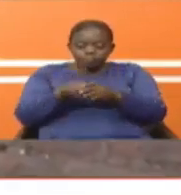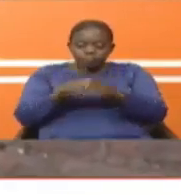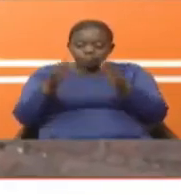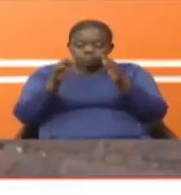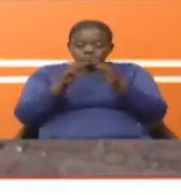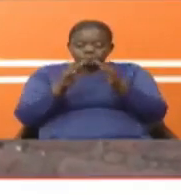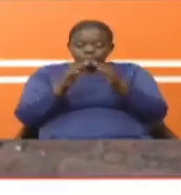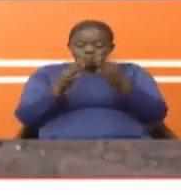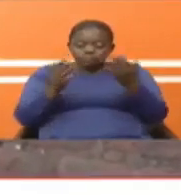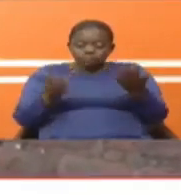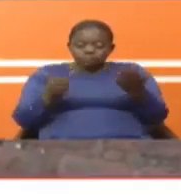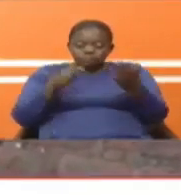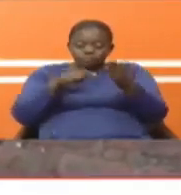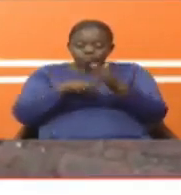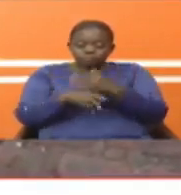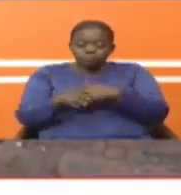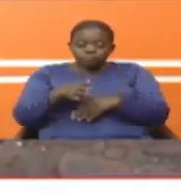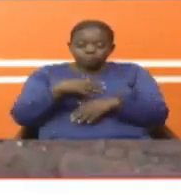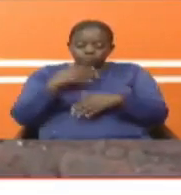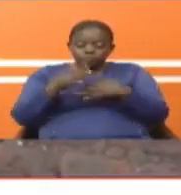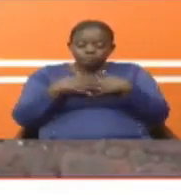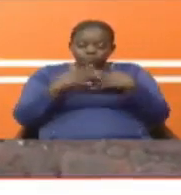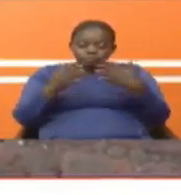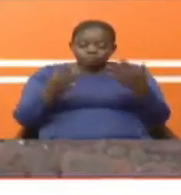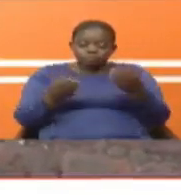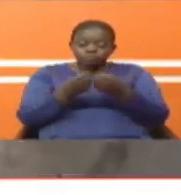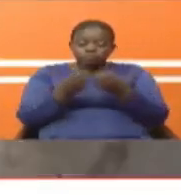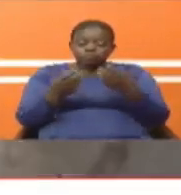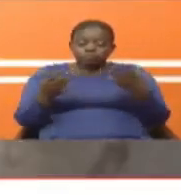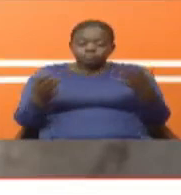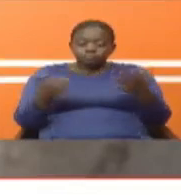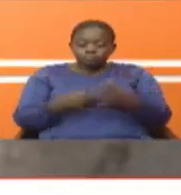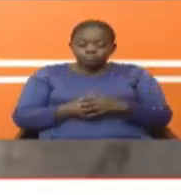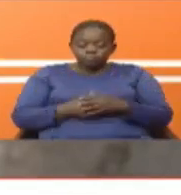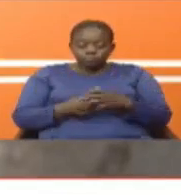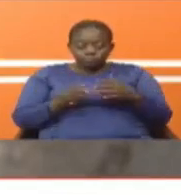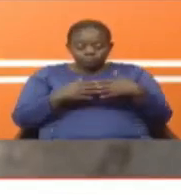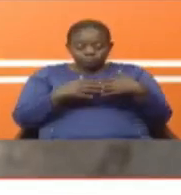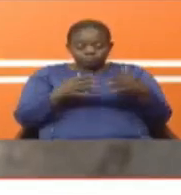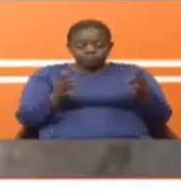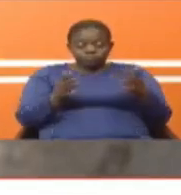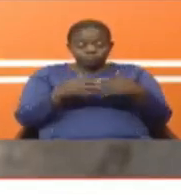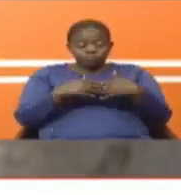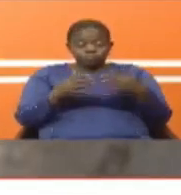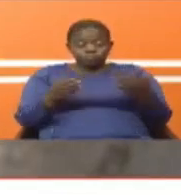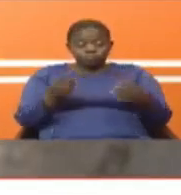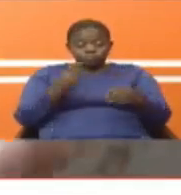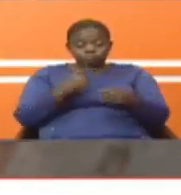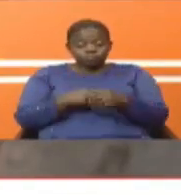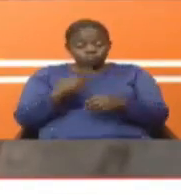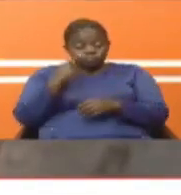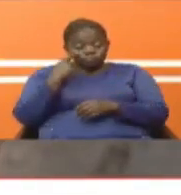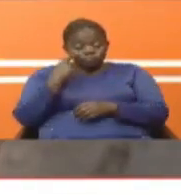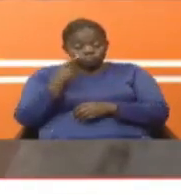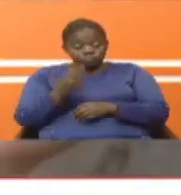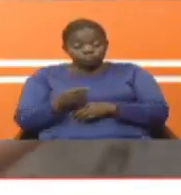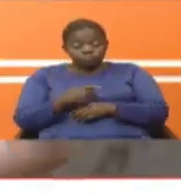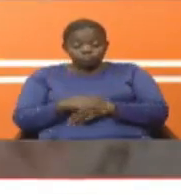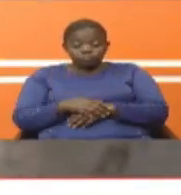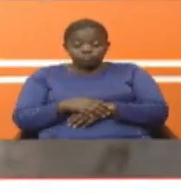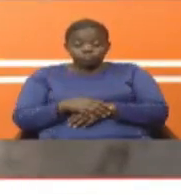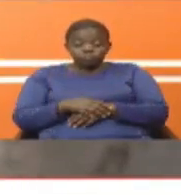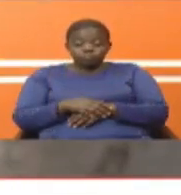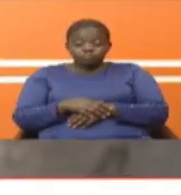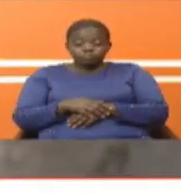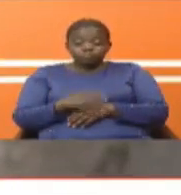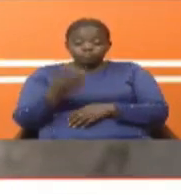so they came to my door, very many of them open. Then when I saw that